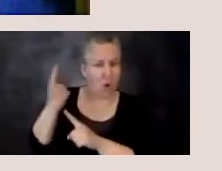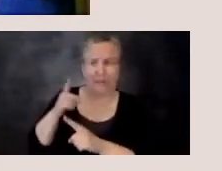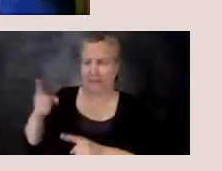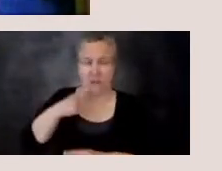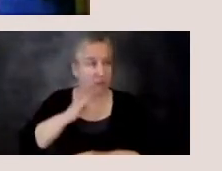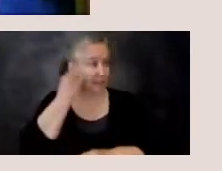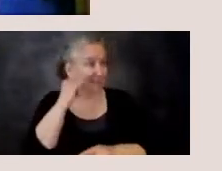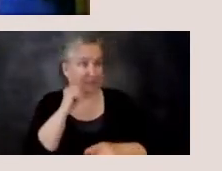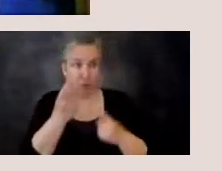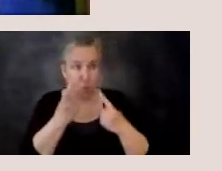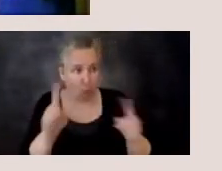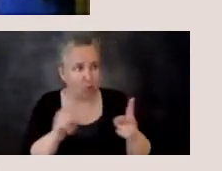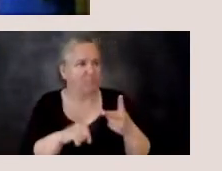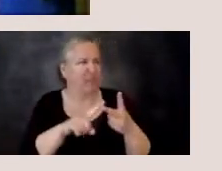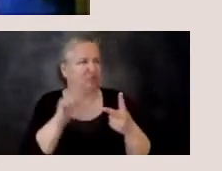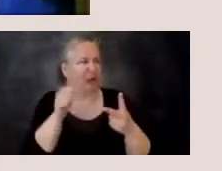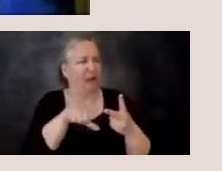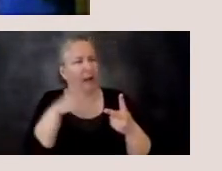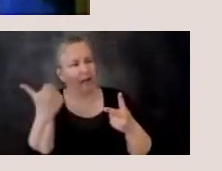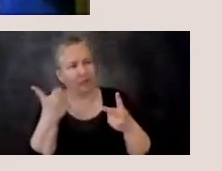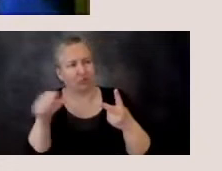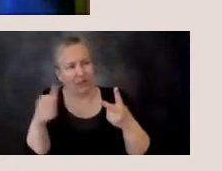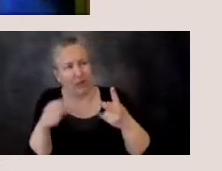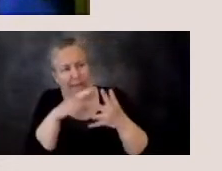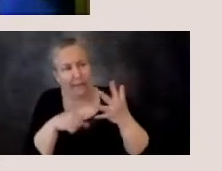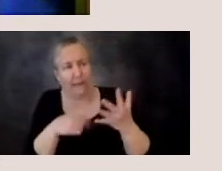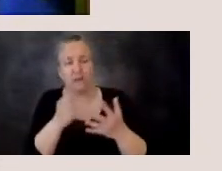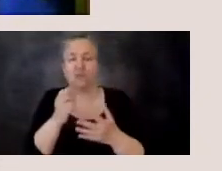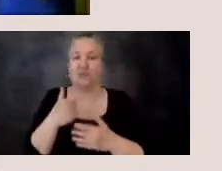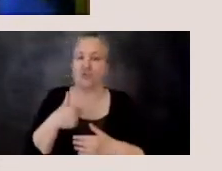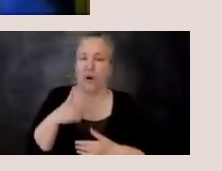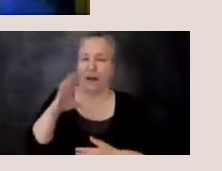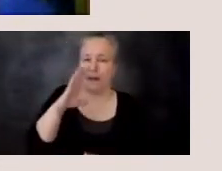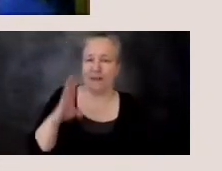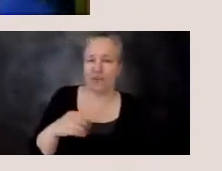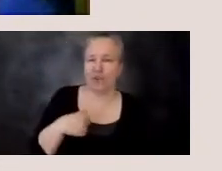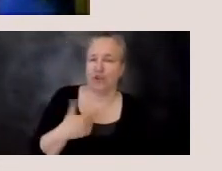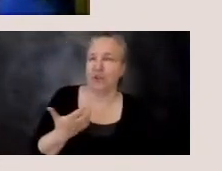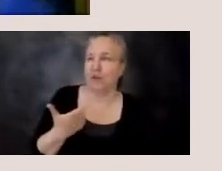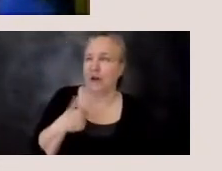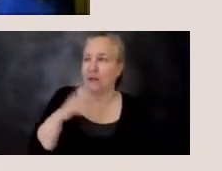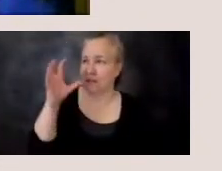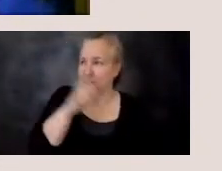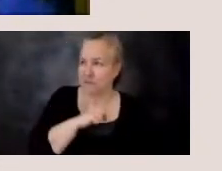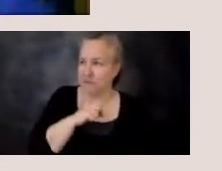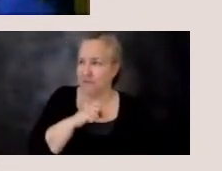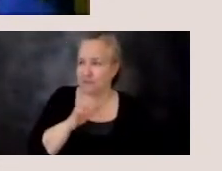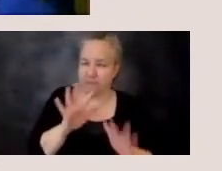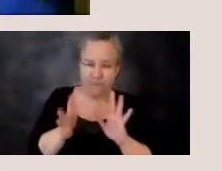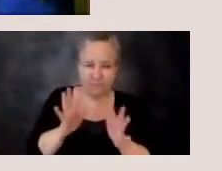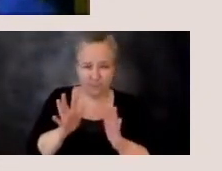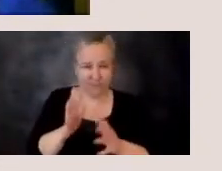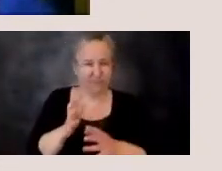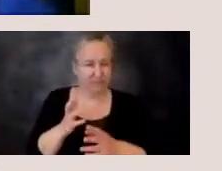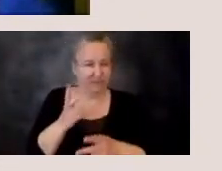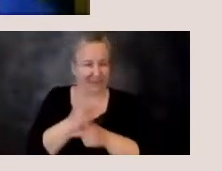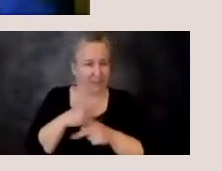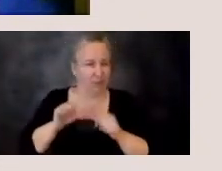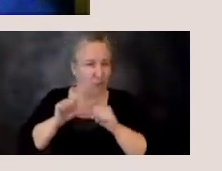work, we're going to try something else. So I've never, I guess that kind of kept me going